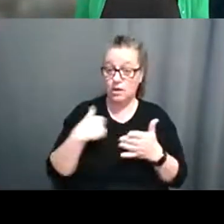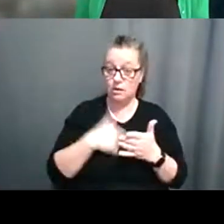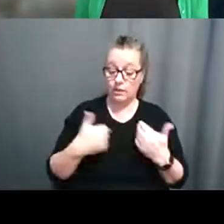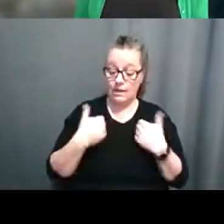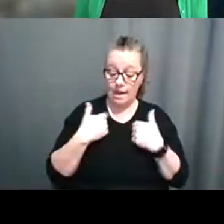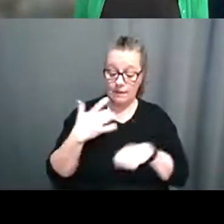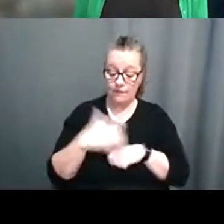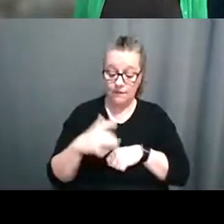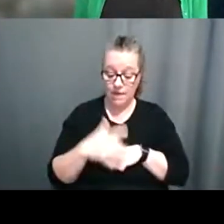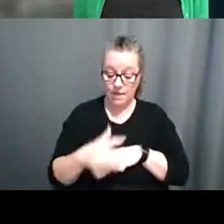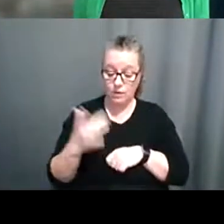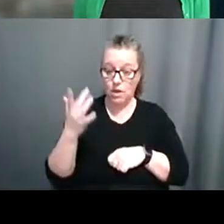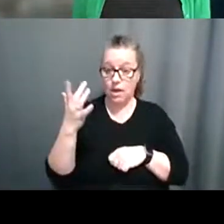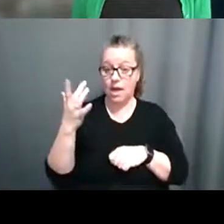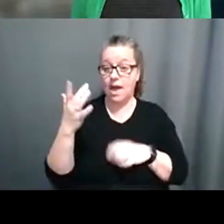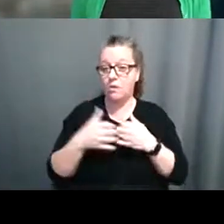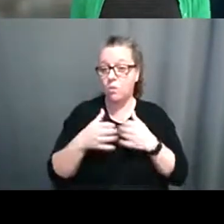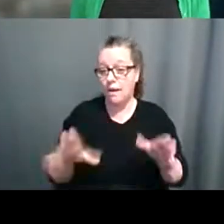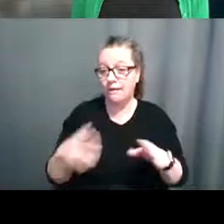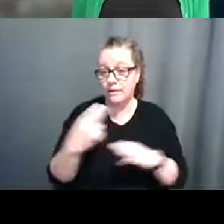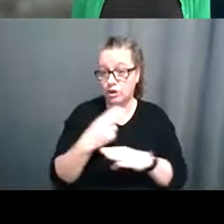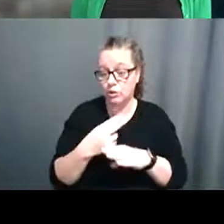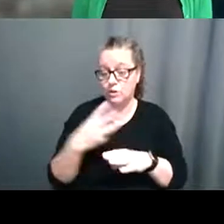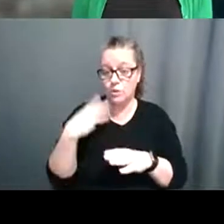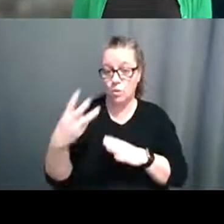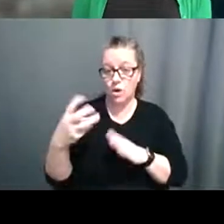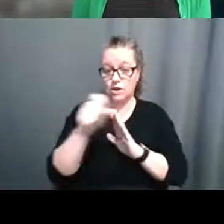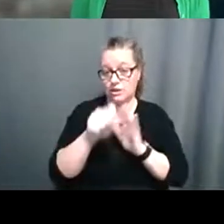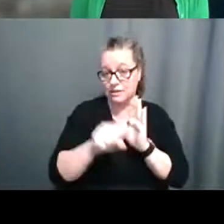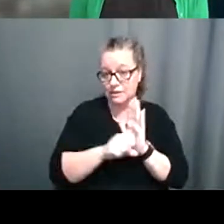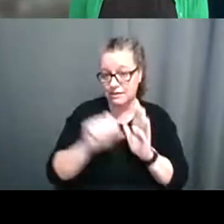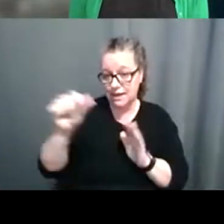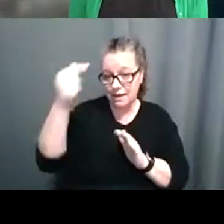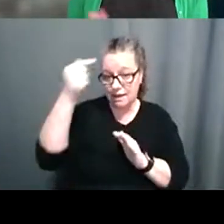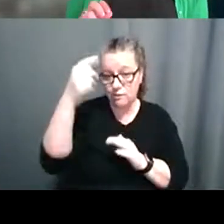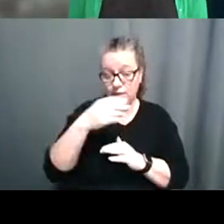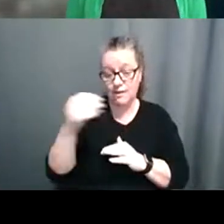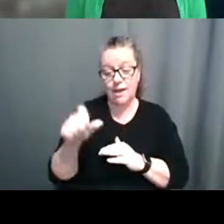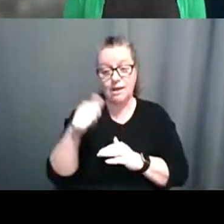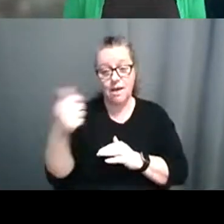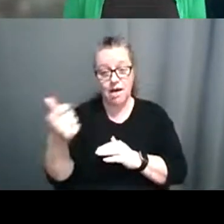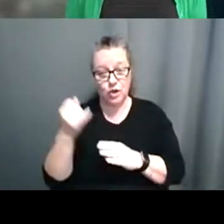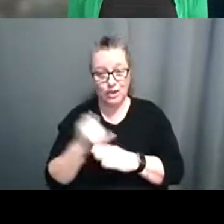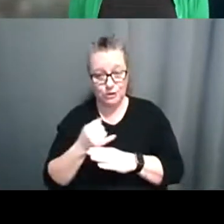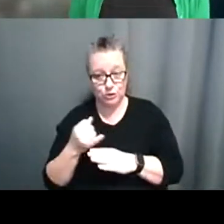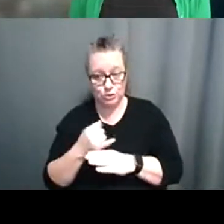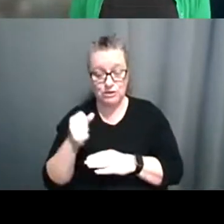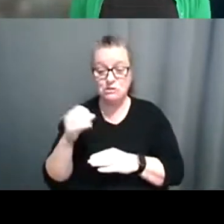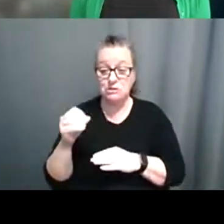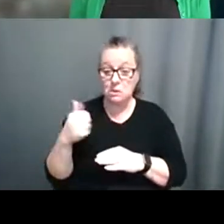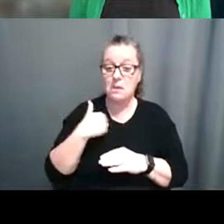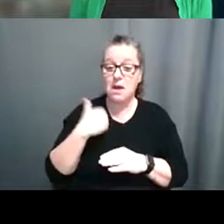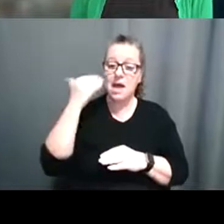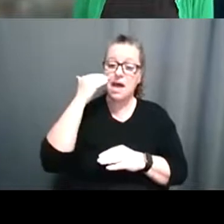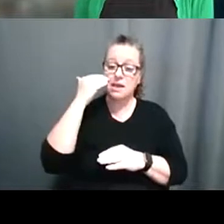widely used across Washington state government and in other industries. So that said, I do know a